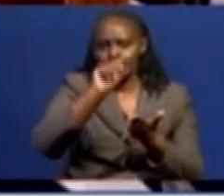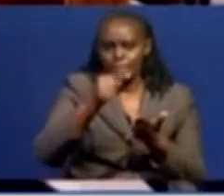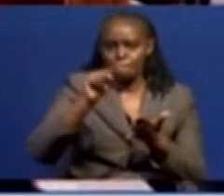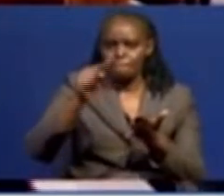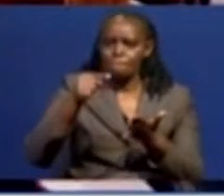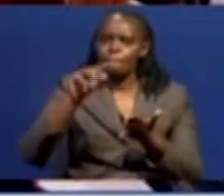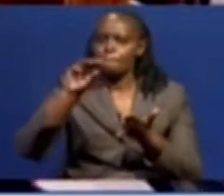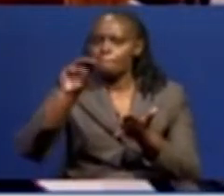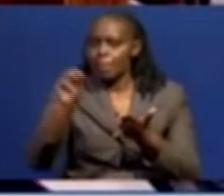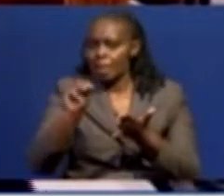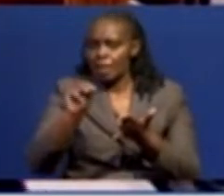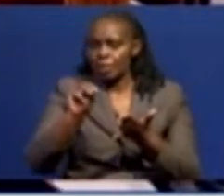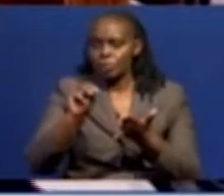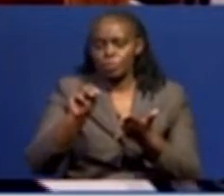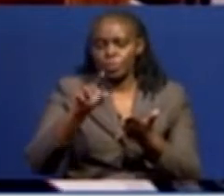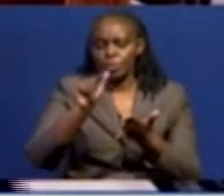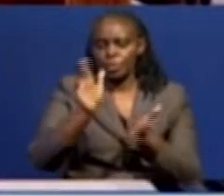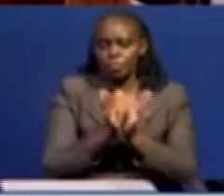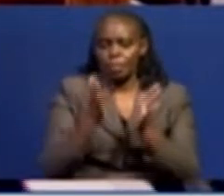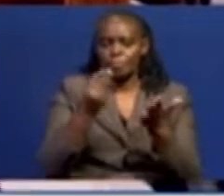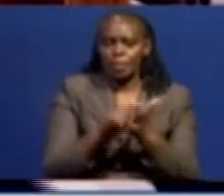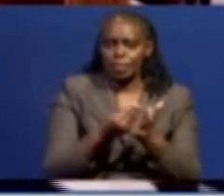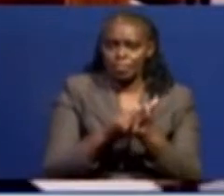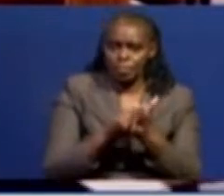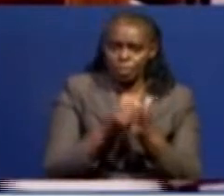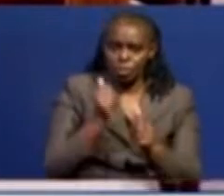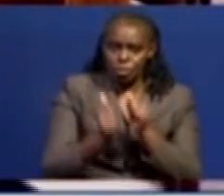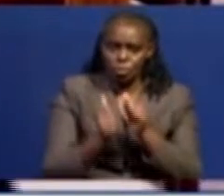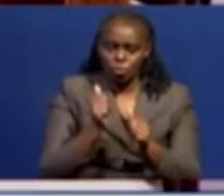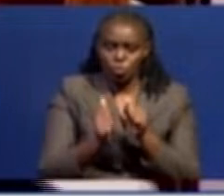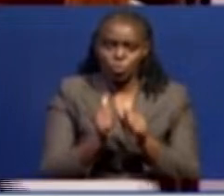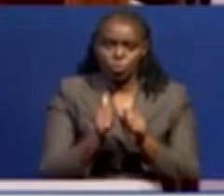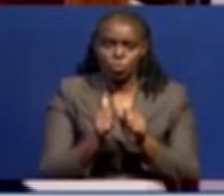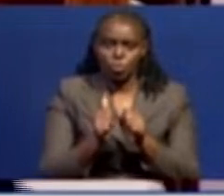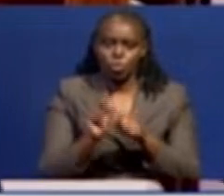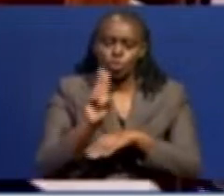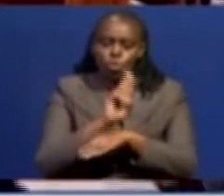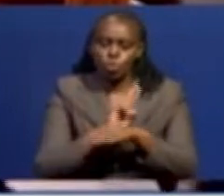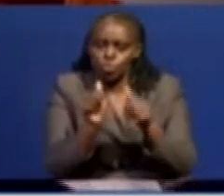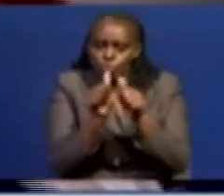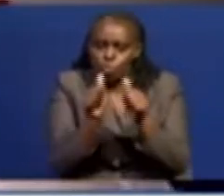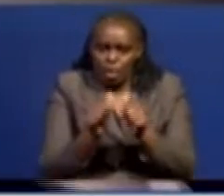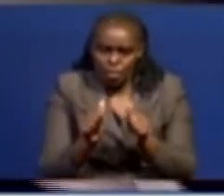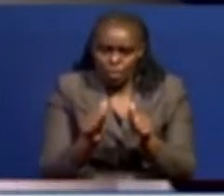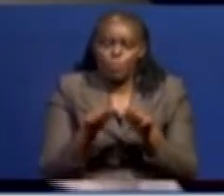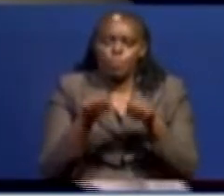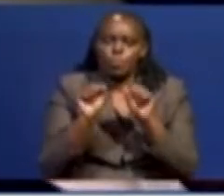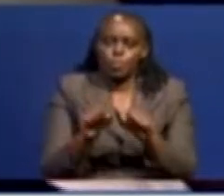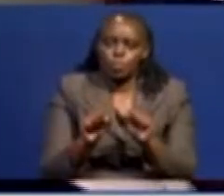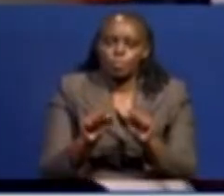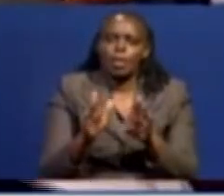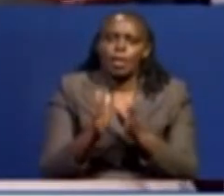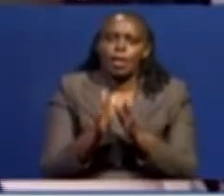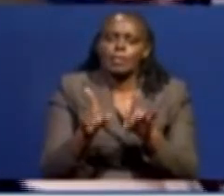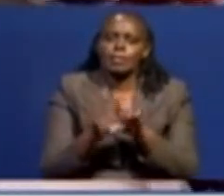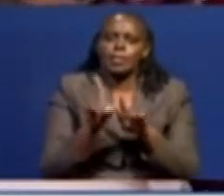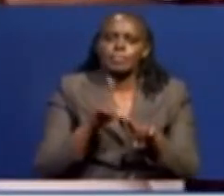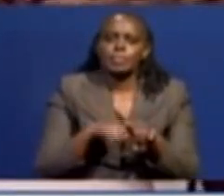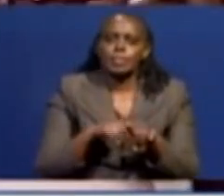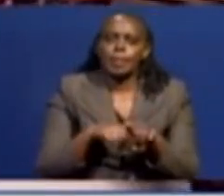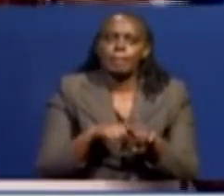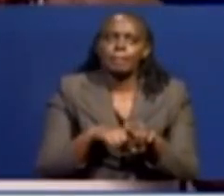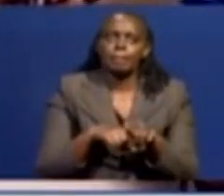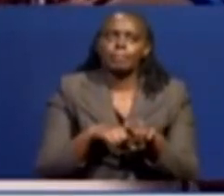millions and millions of money, and this is public funds that should be spent prudently,